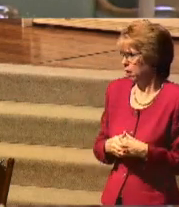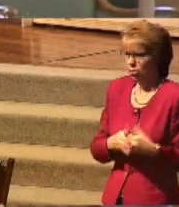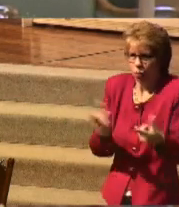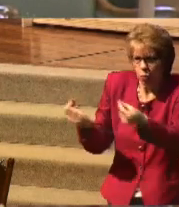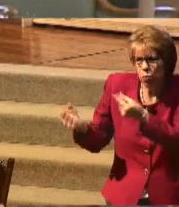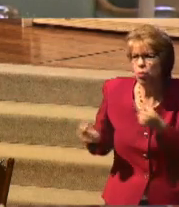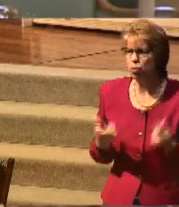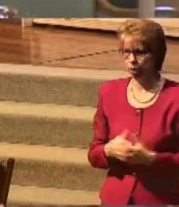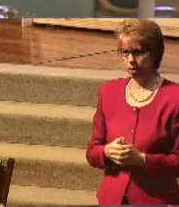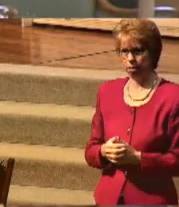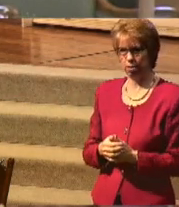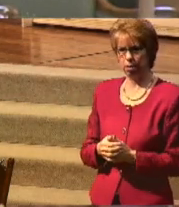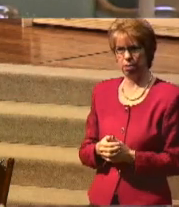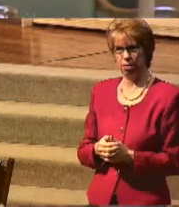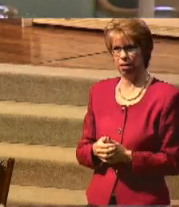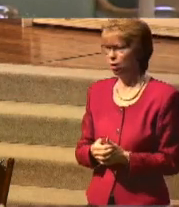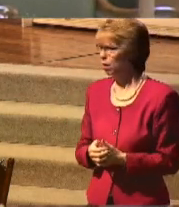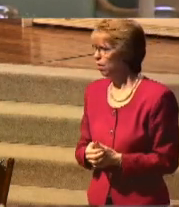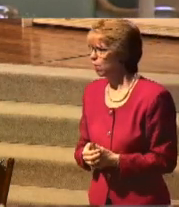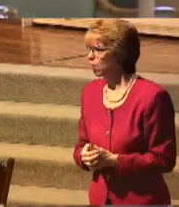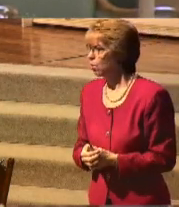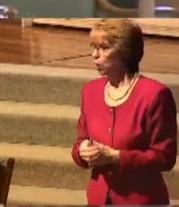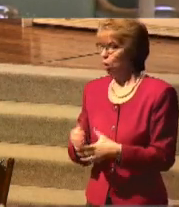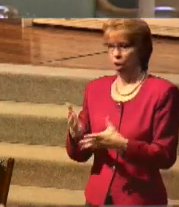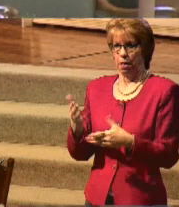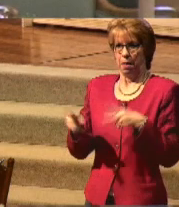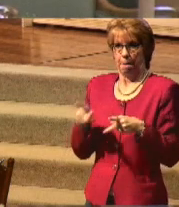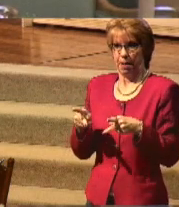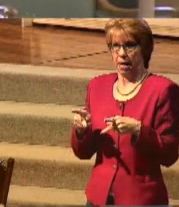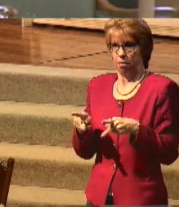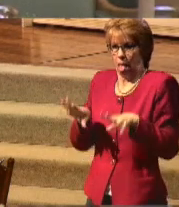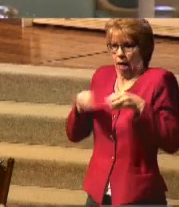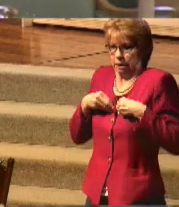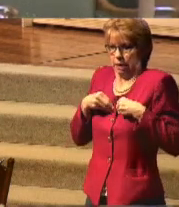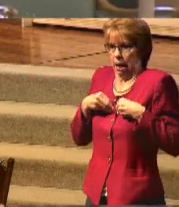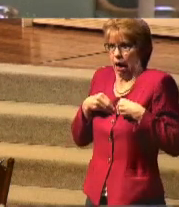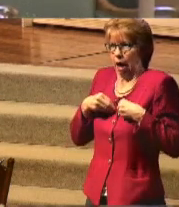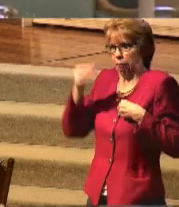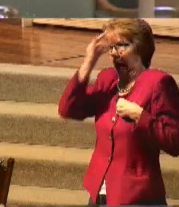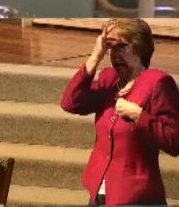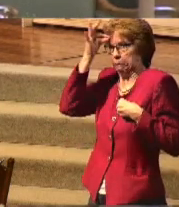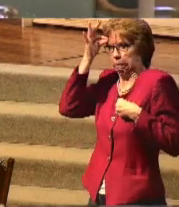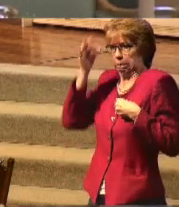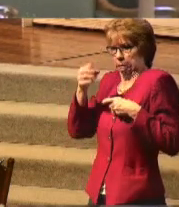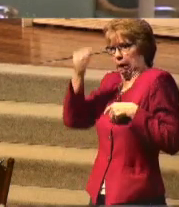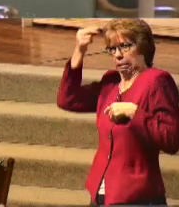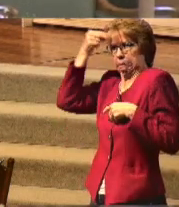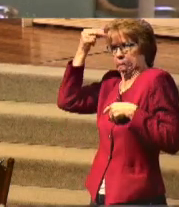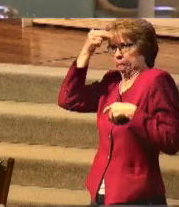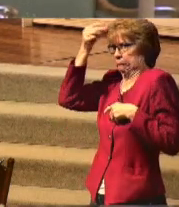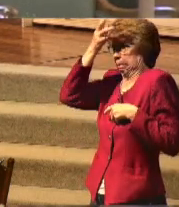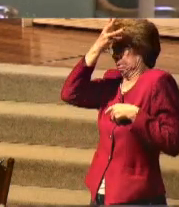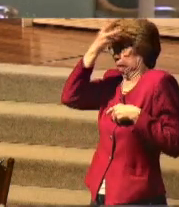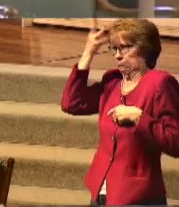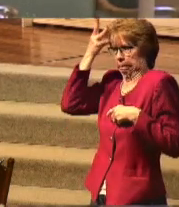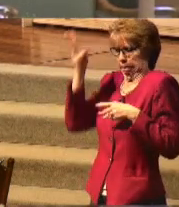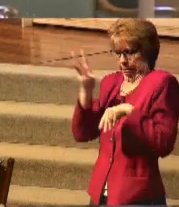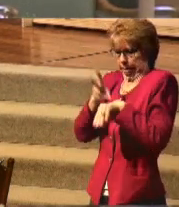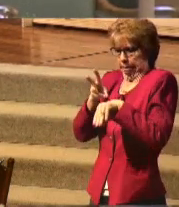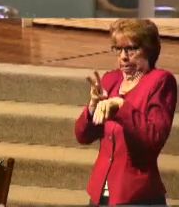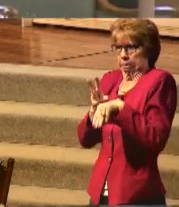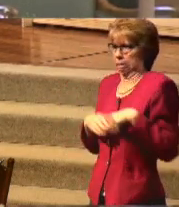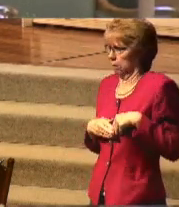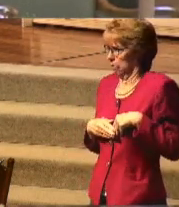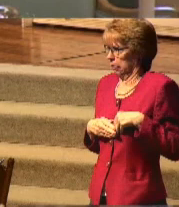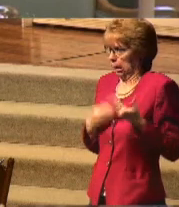have people, you know, take that digital tattoo, that invisible thing, and proving that you've